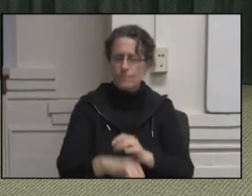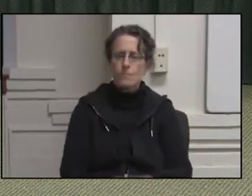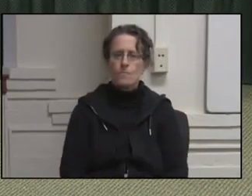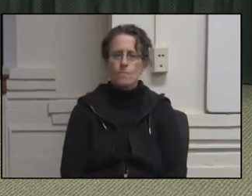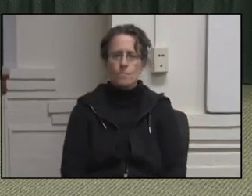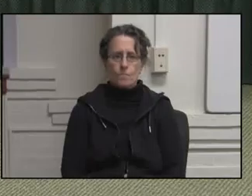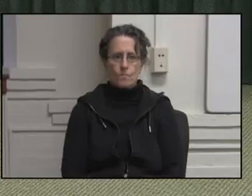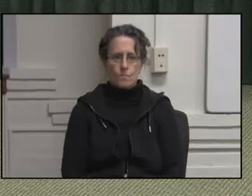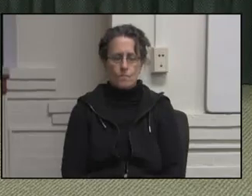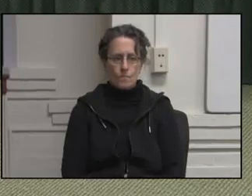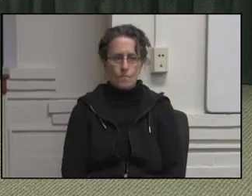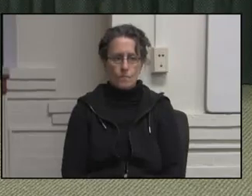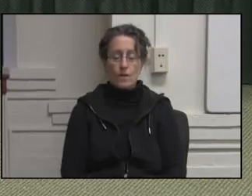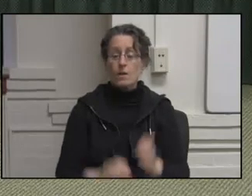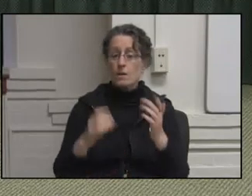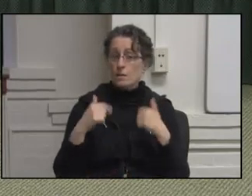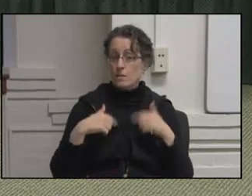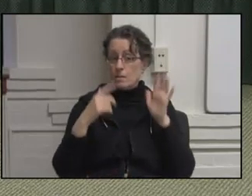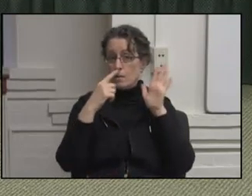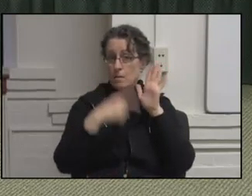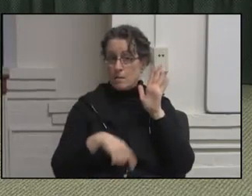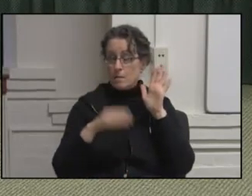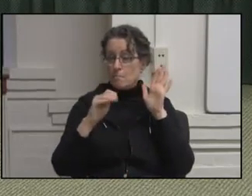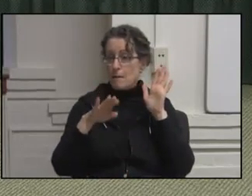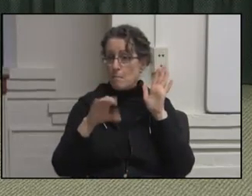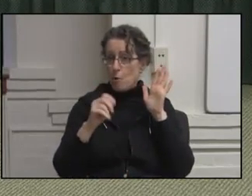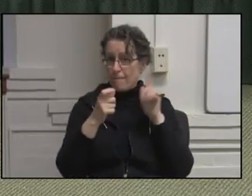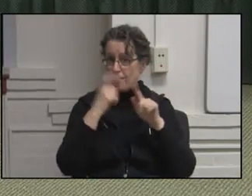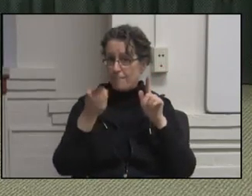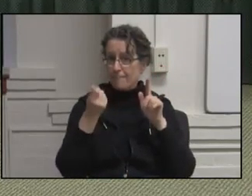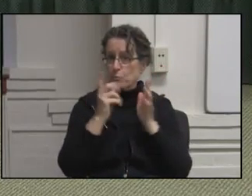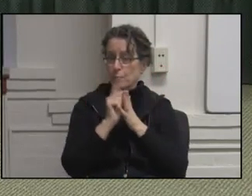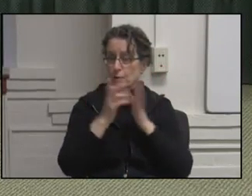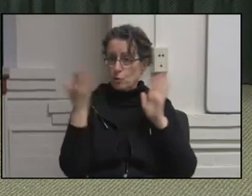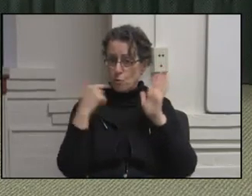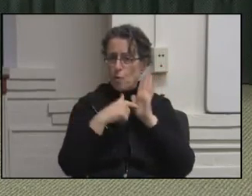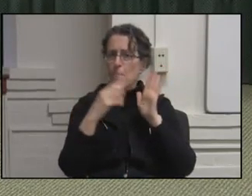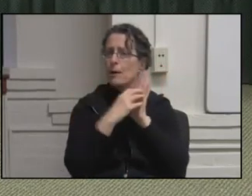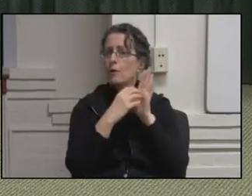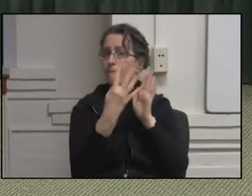That's what this paragraph 4 in the memo from a couple of weeks ago speaks to.